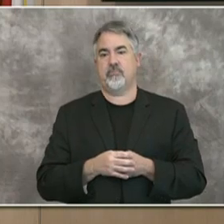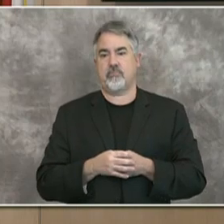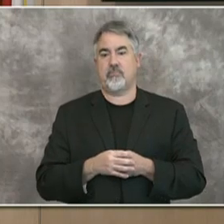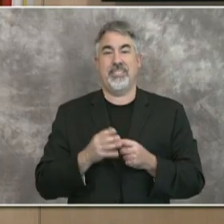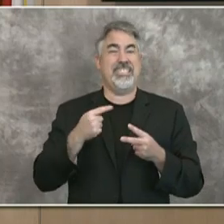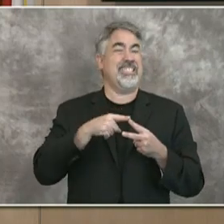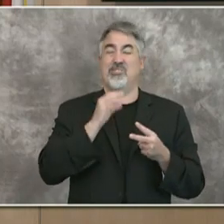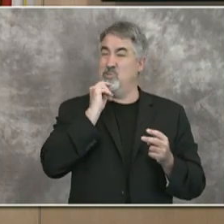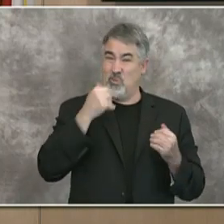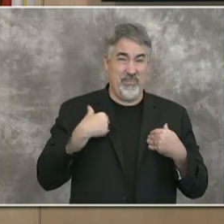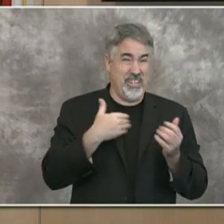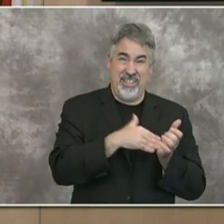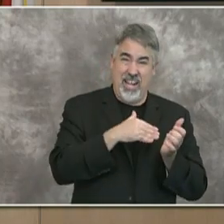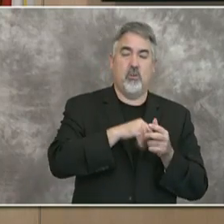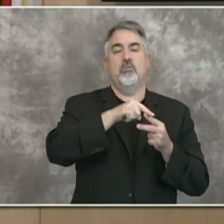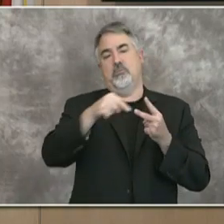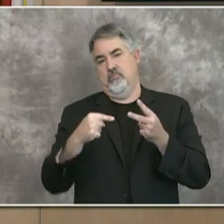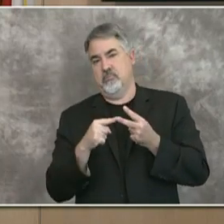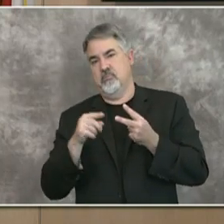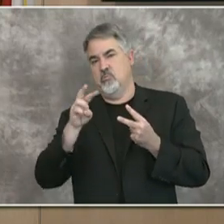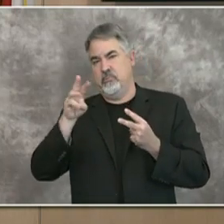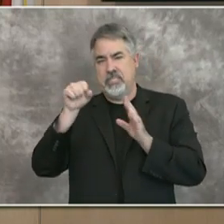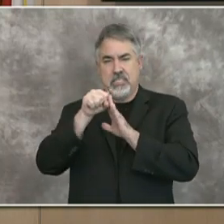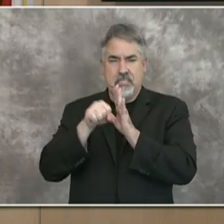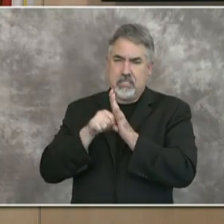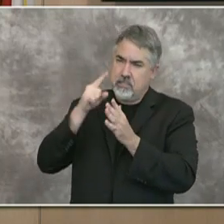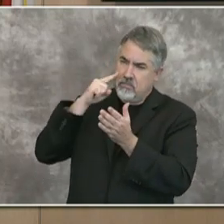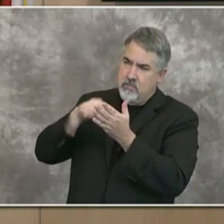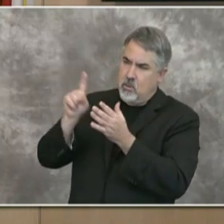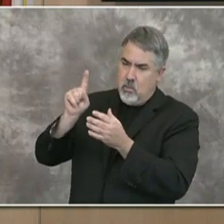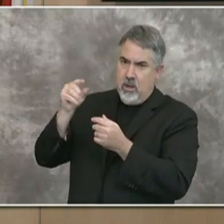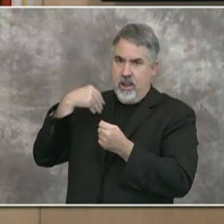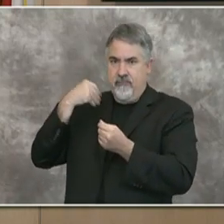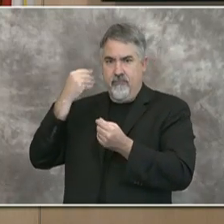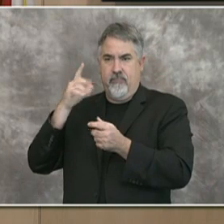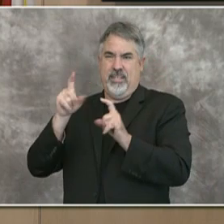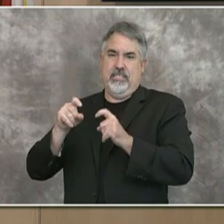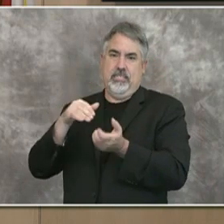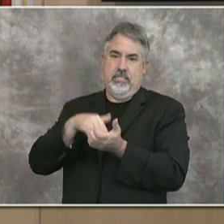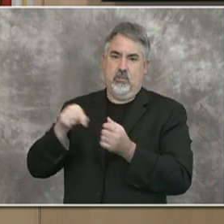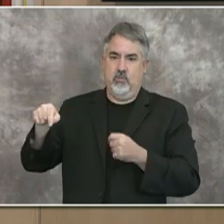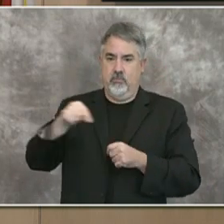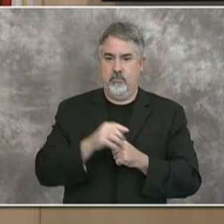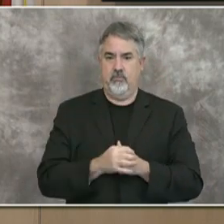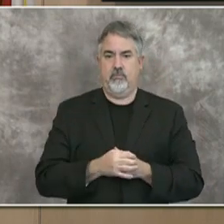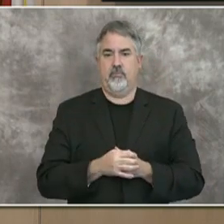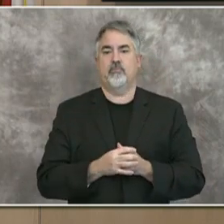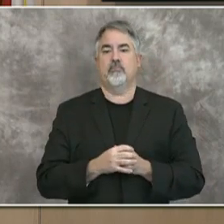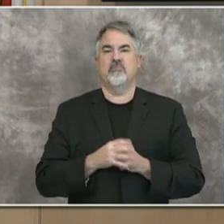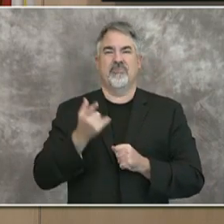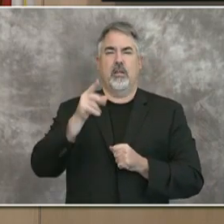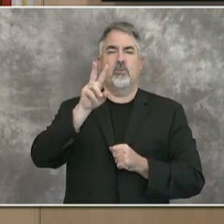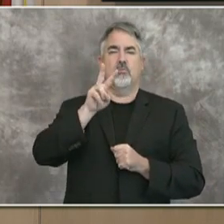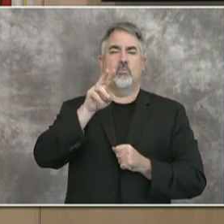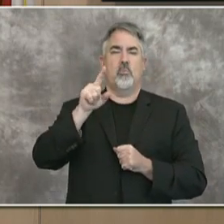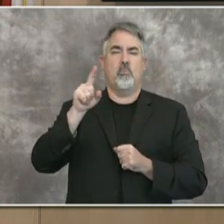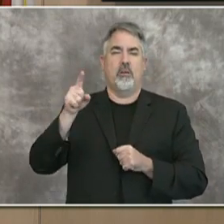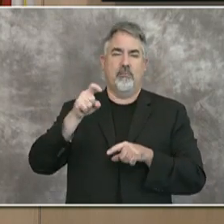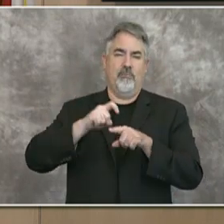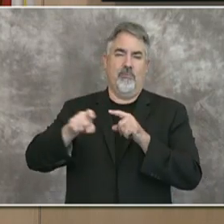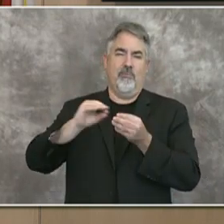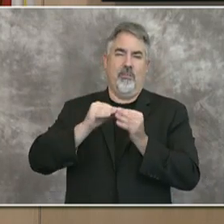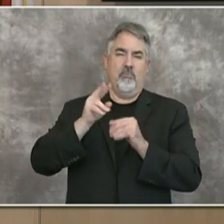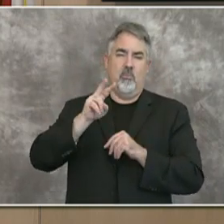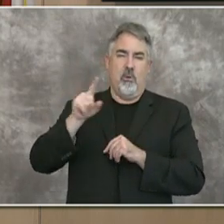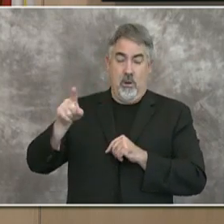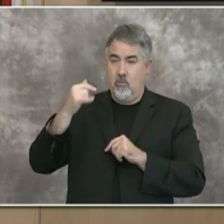have one. And then your third option is to contact 211. But again, start with your healthcare provider, then utilize